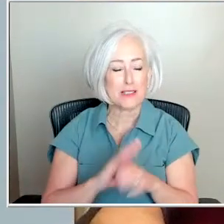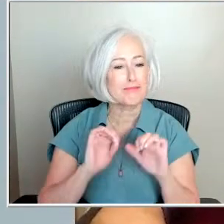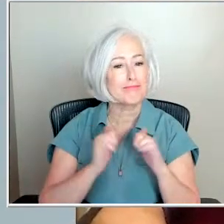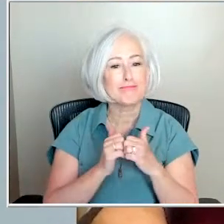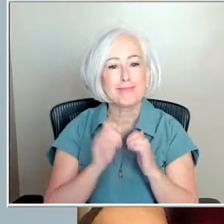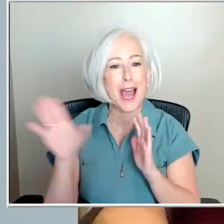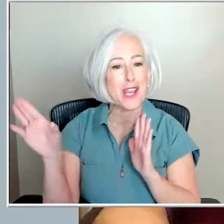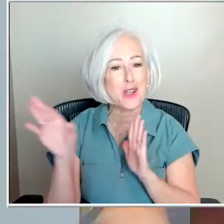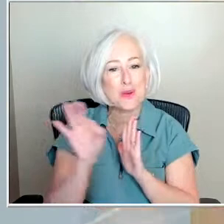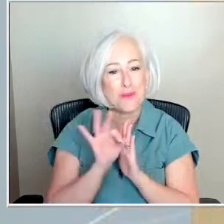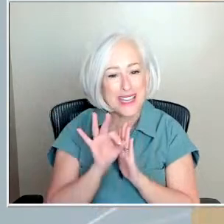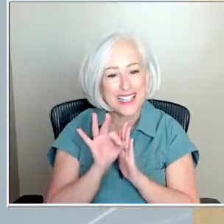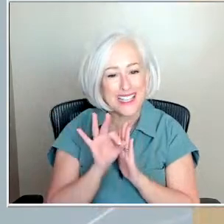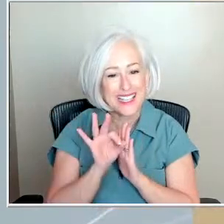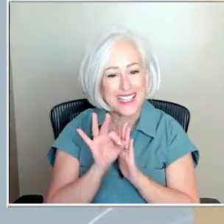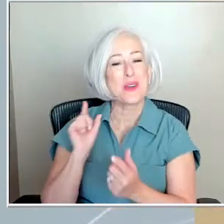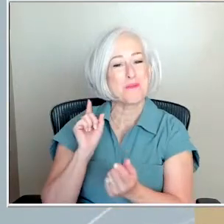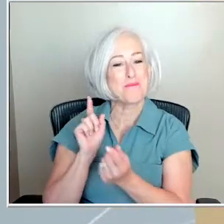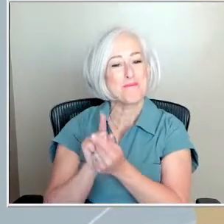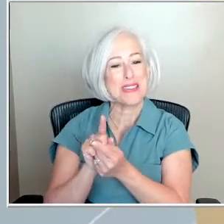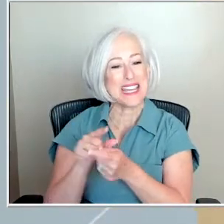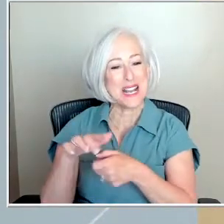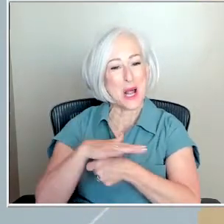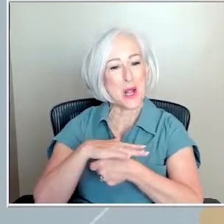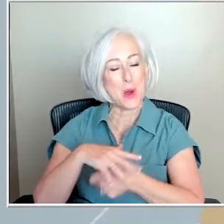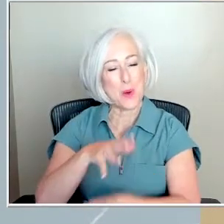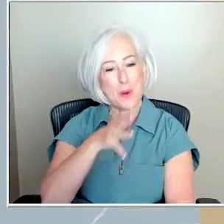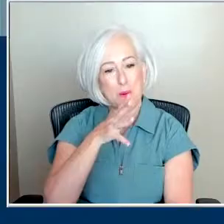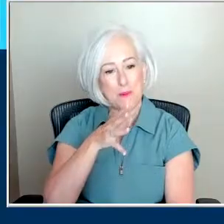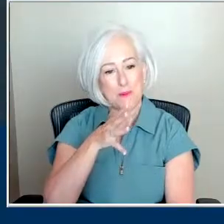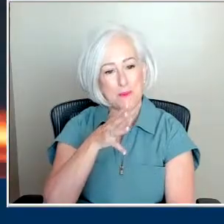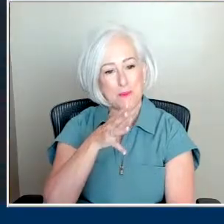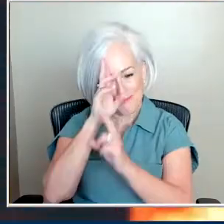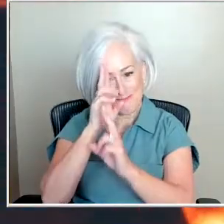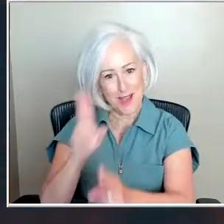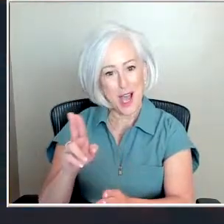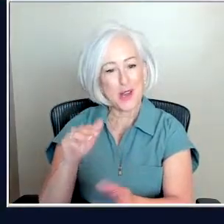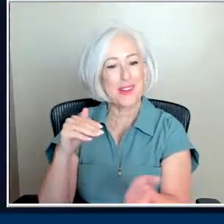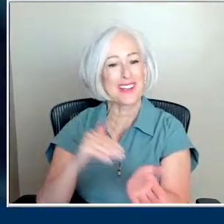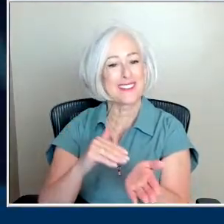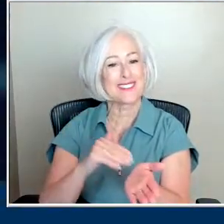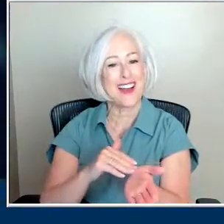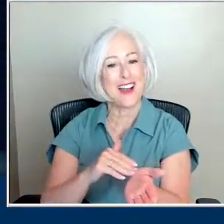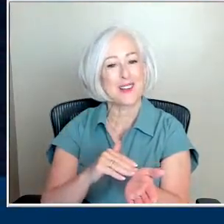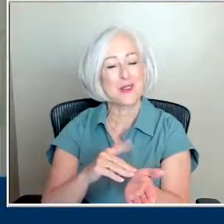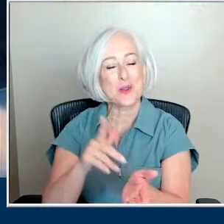meet the local mom with a special tribute to the doctor who helped save her life.